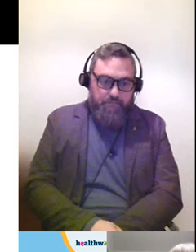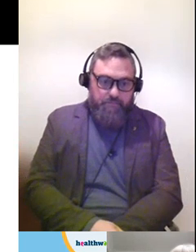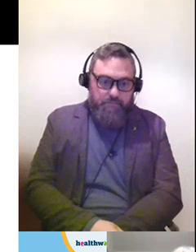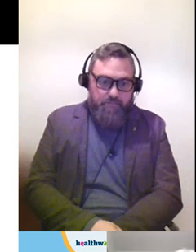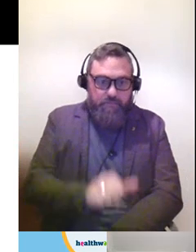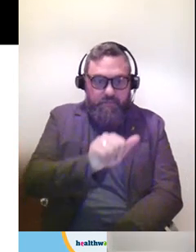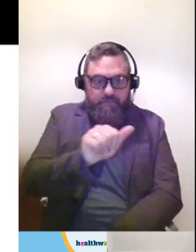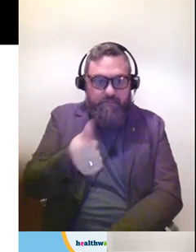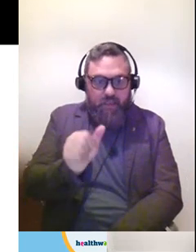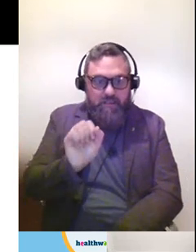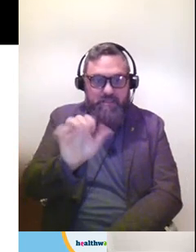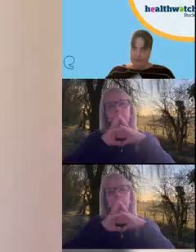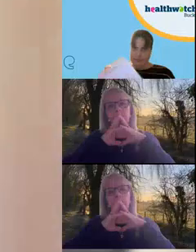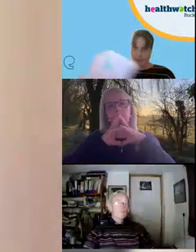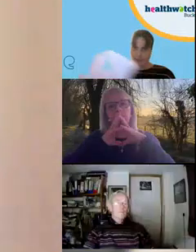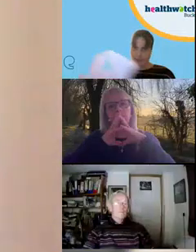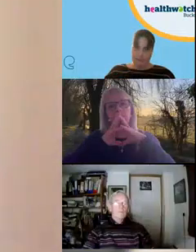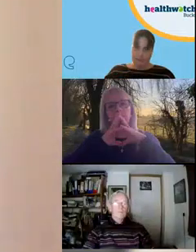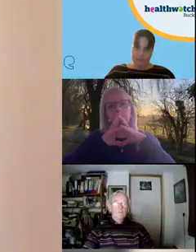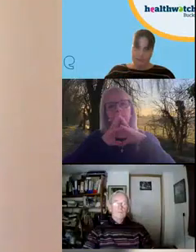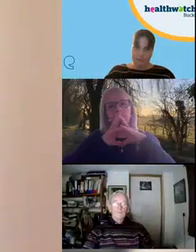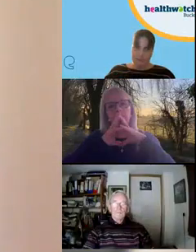Next slide, please.